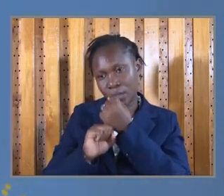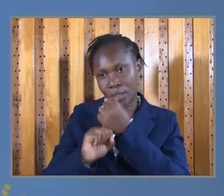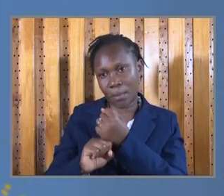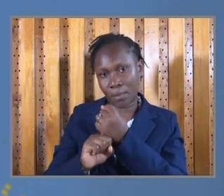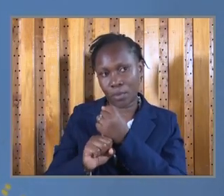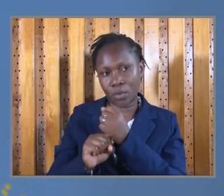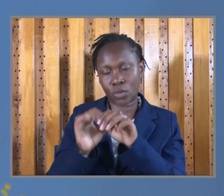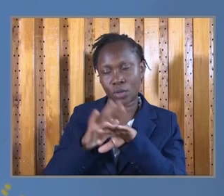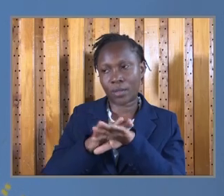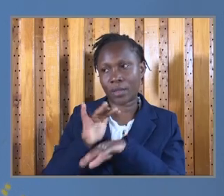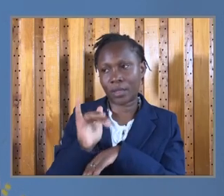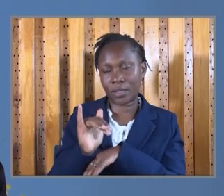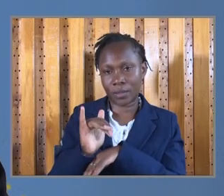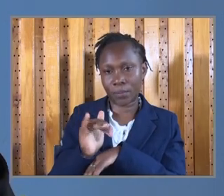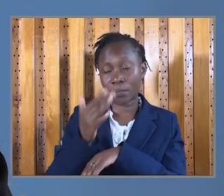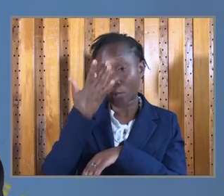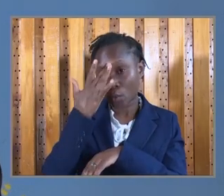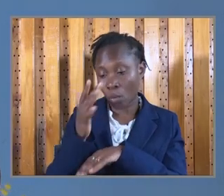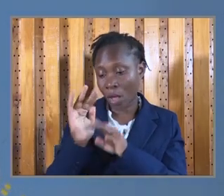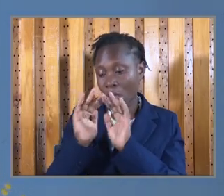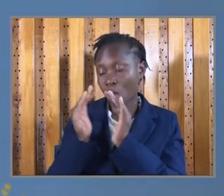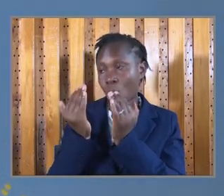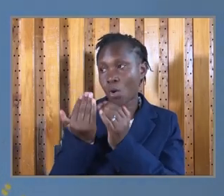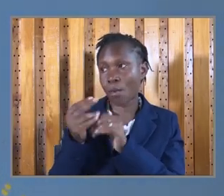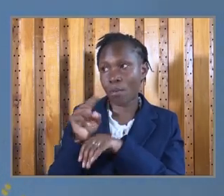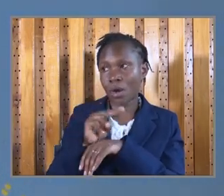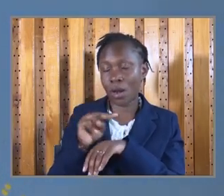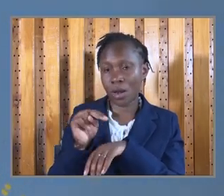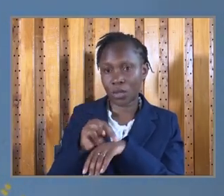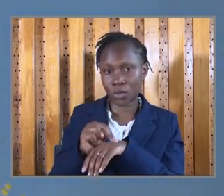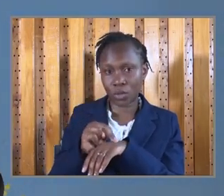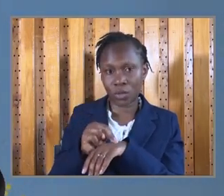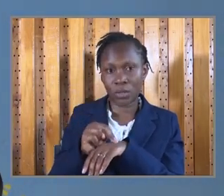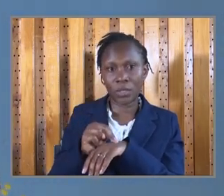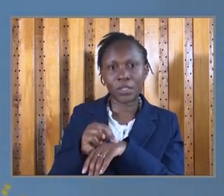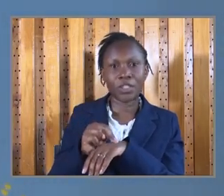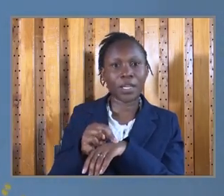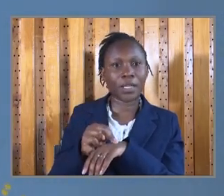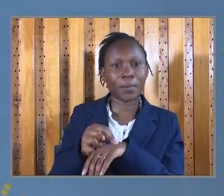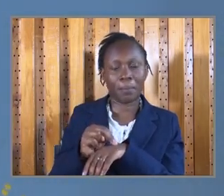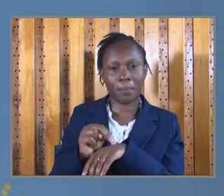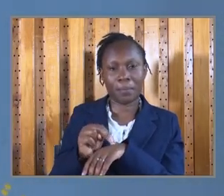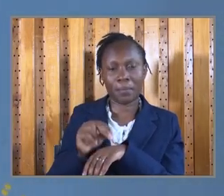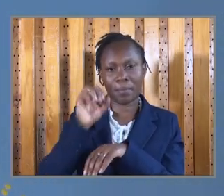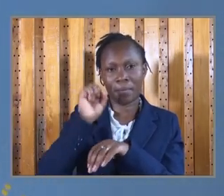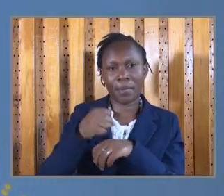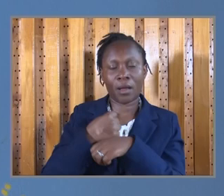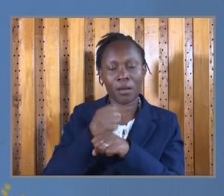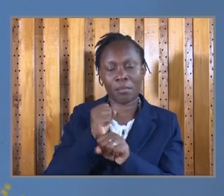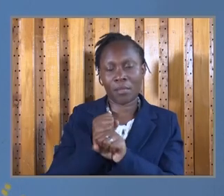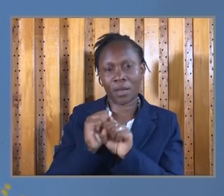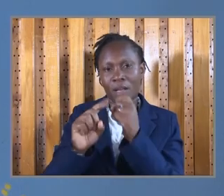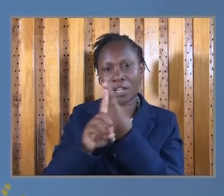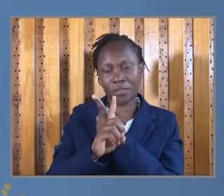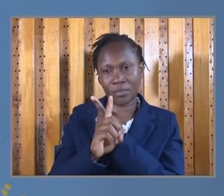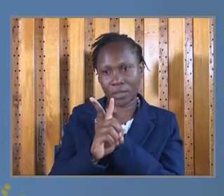effort. Because global initiatives can actually make a difference in our climate action.